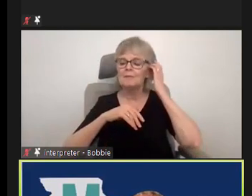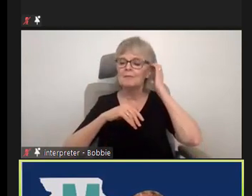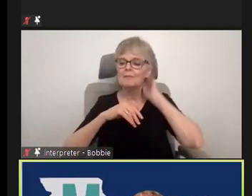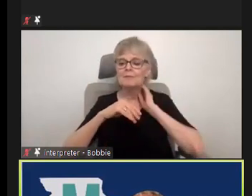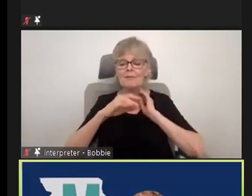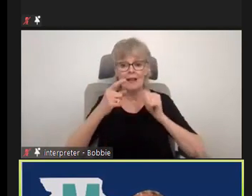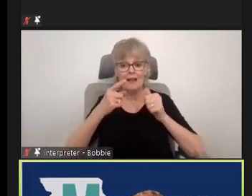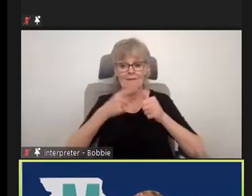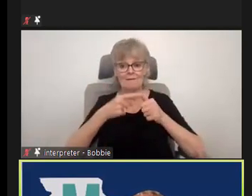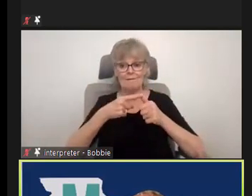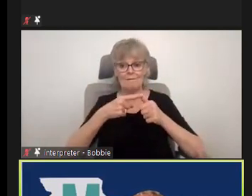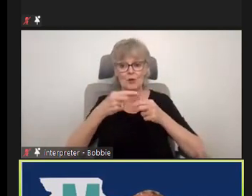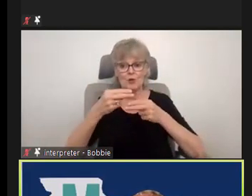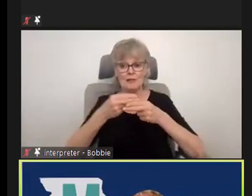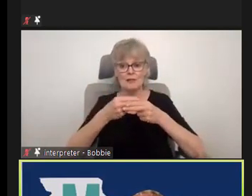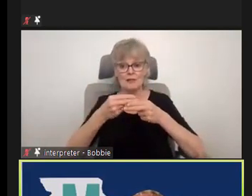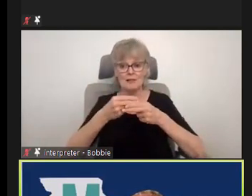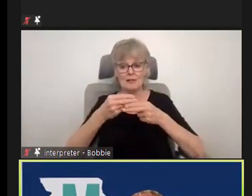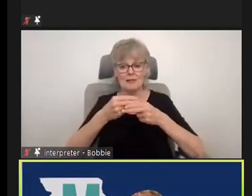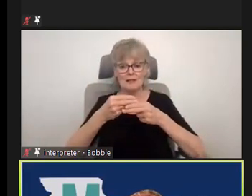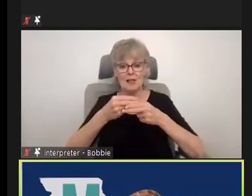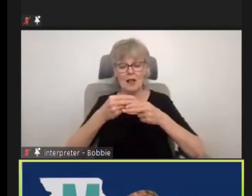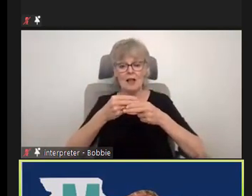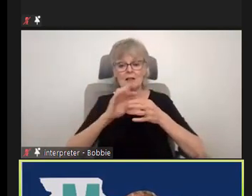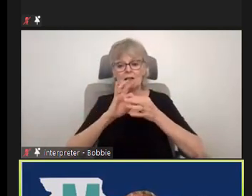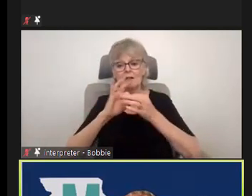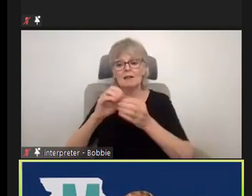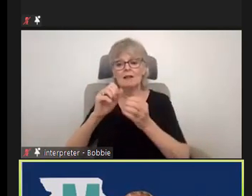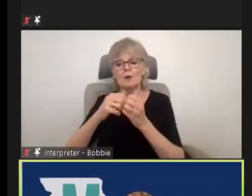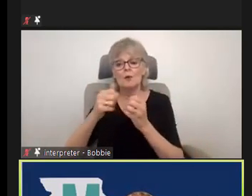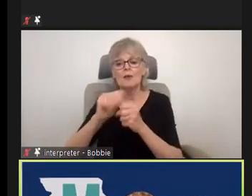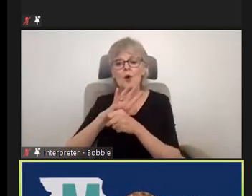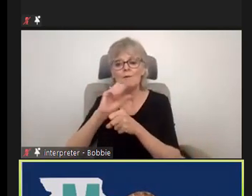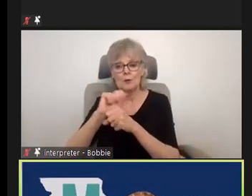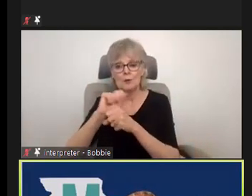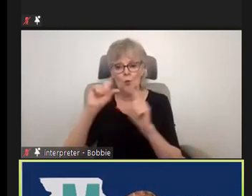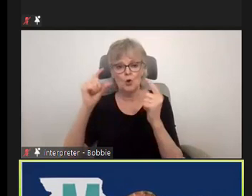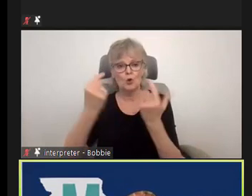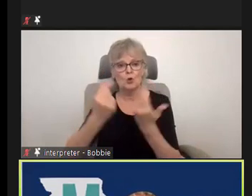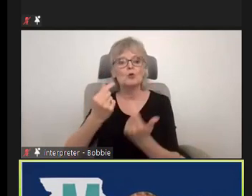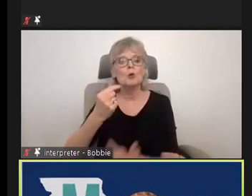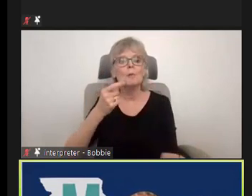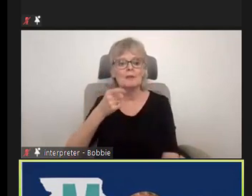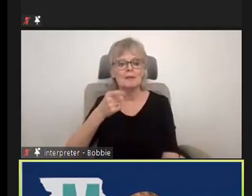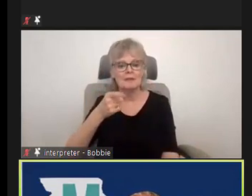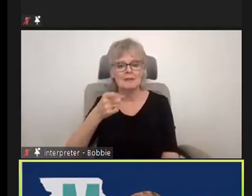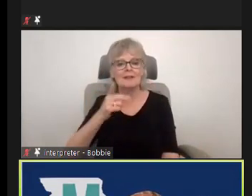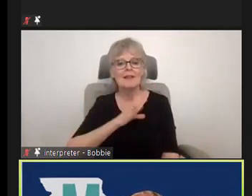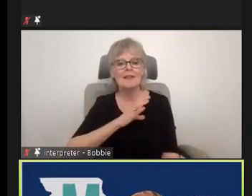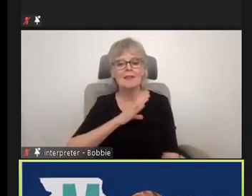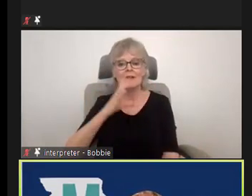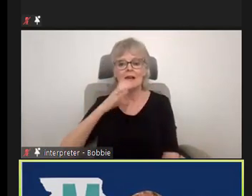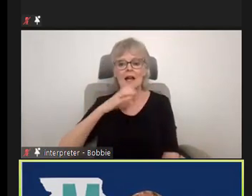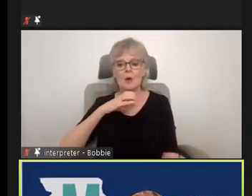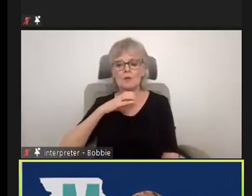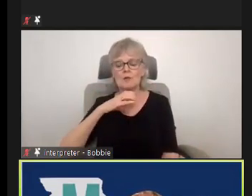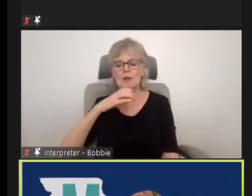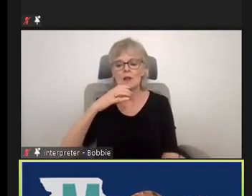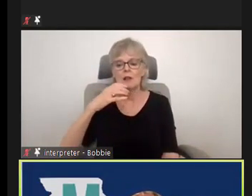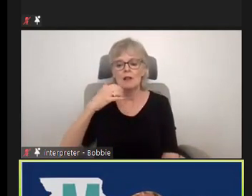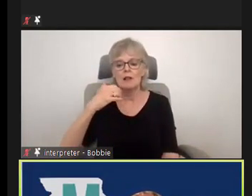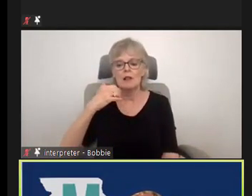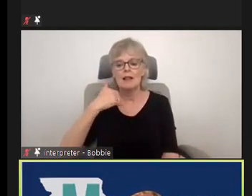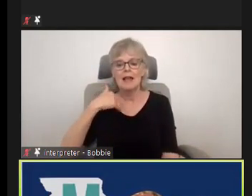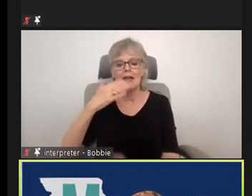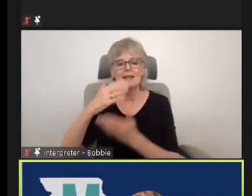first slide in the presentation has to do with the COVID work group. The council had some